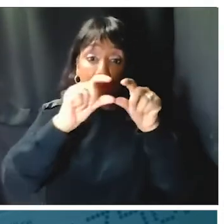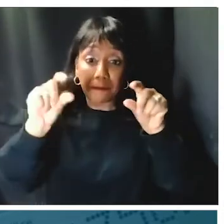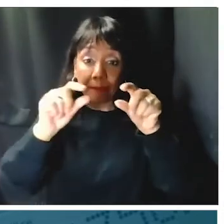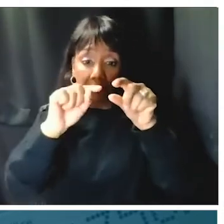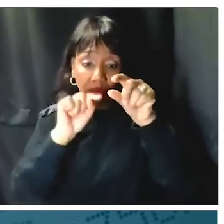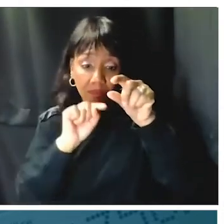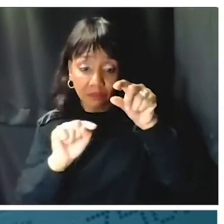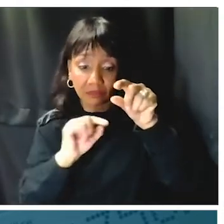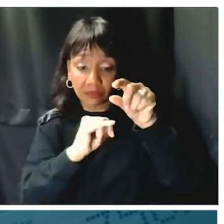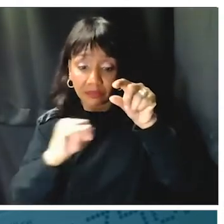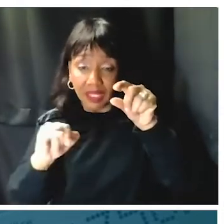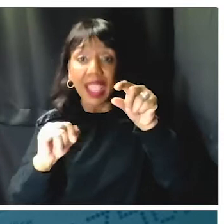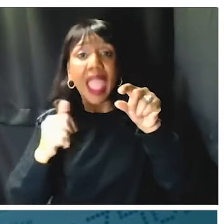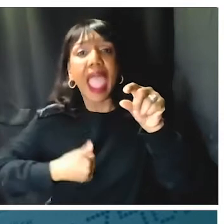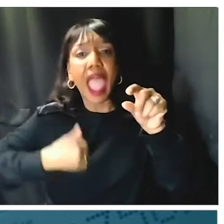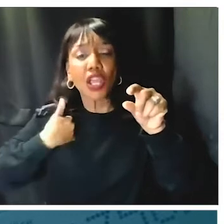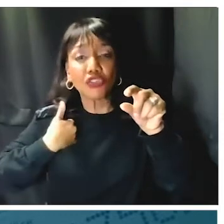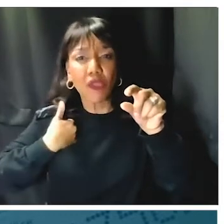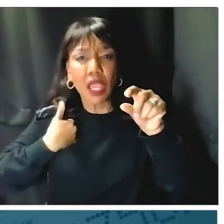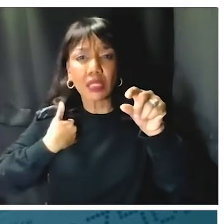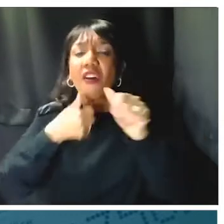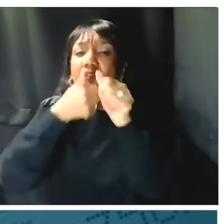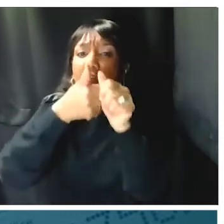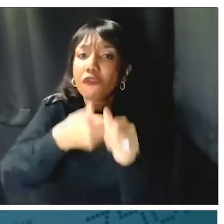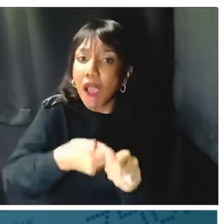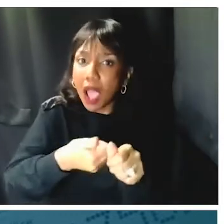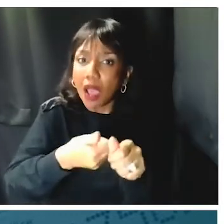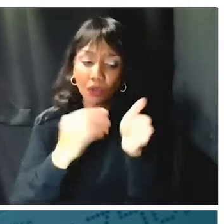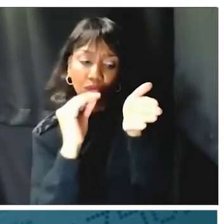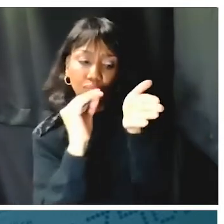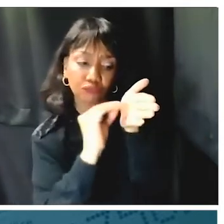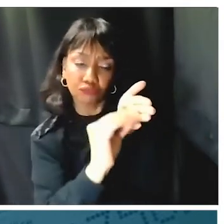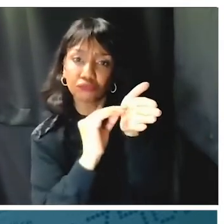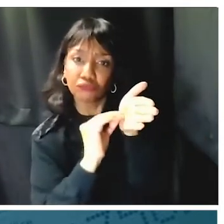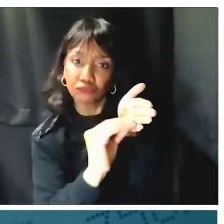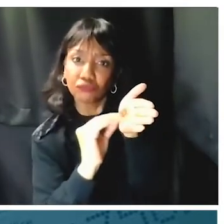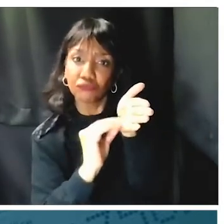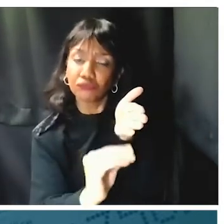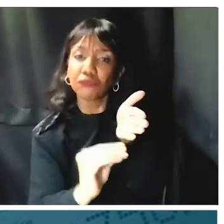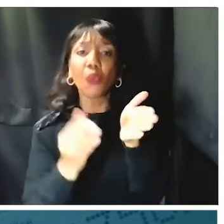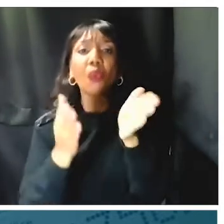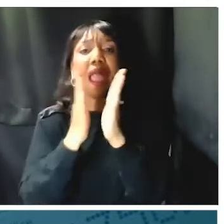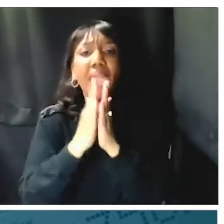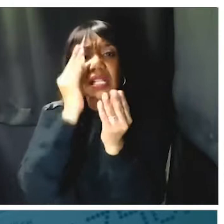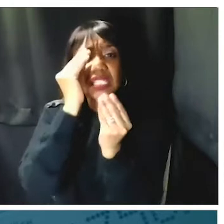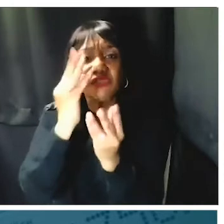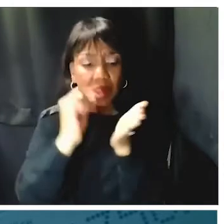and address. If so, make sure you fill in those lines with the requested